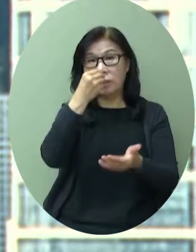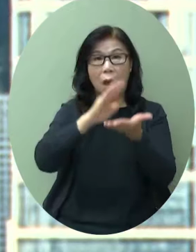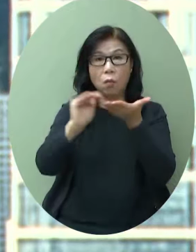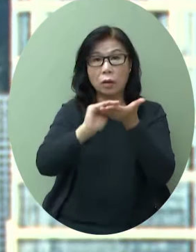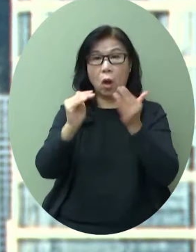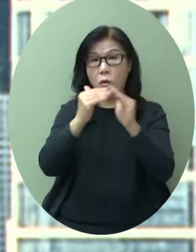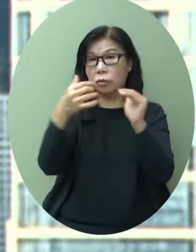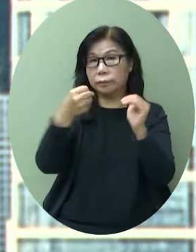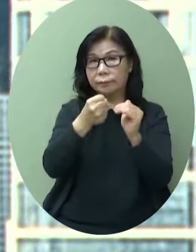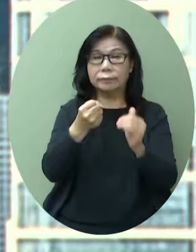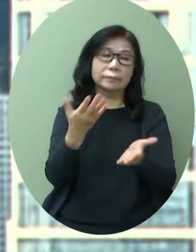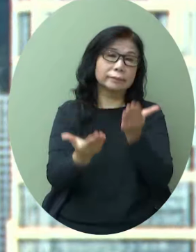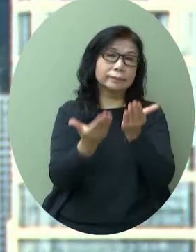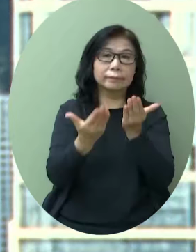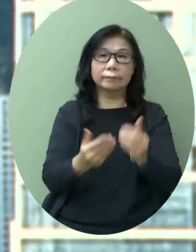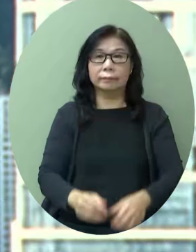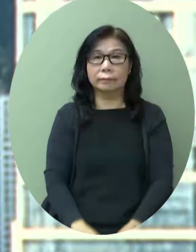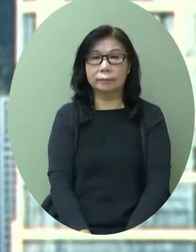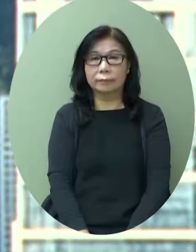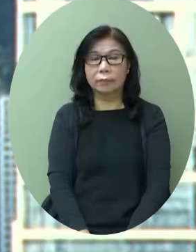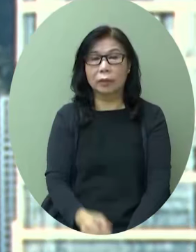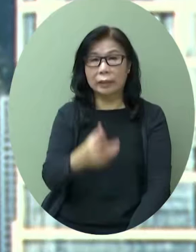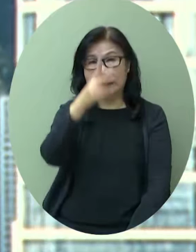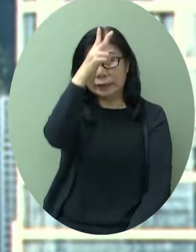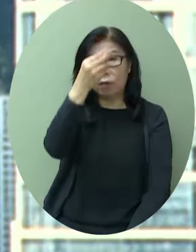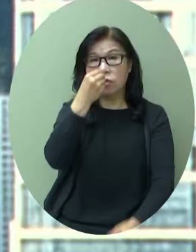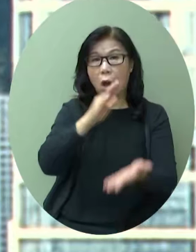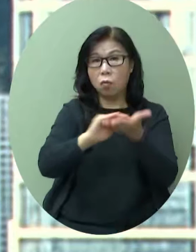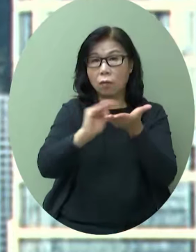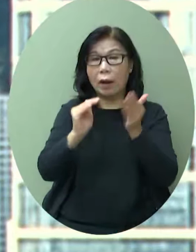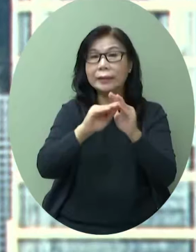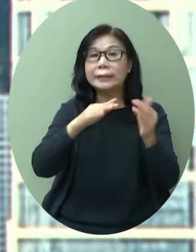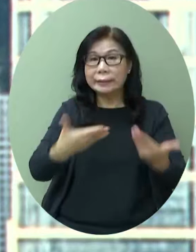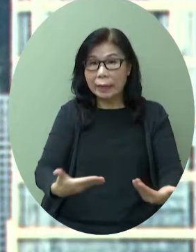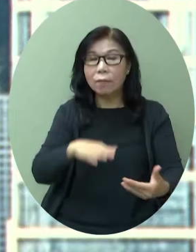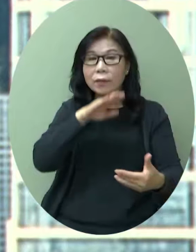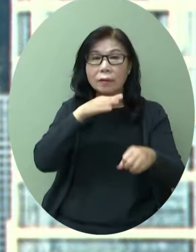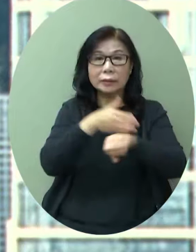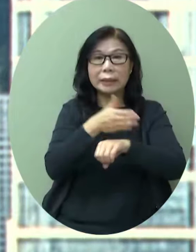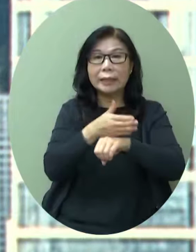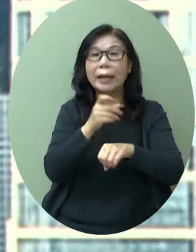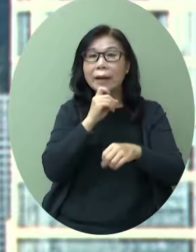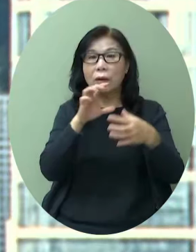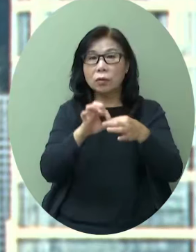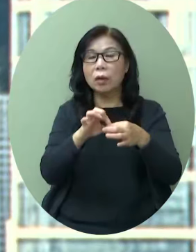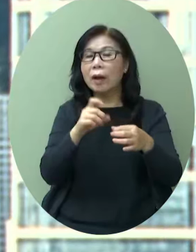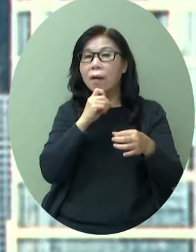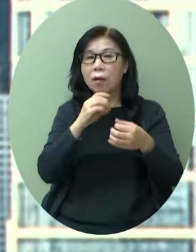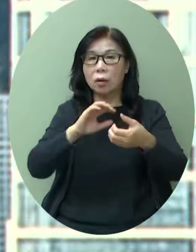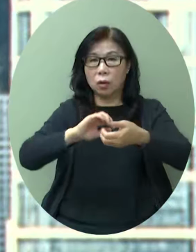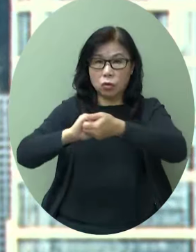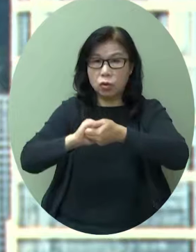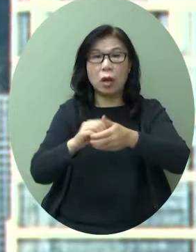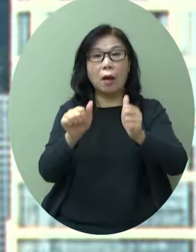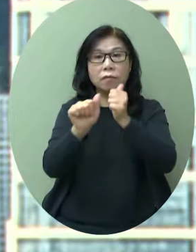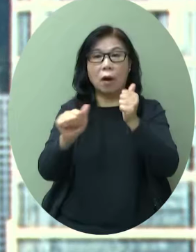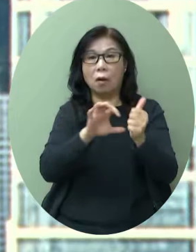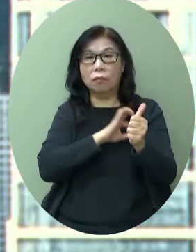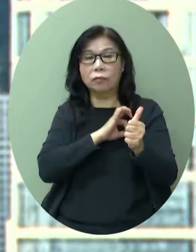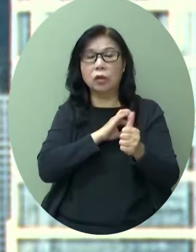statement later today in light of the Joint Scientific Group's advice. So this proves